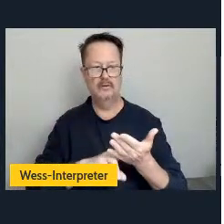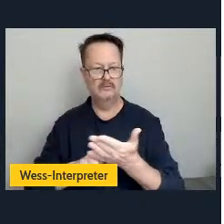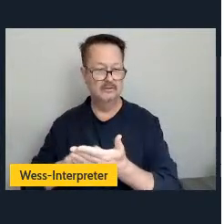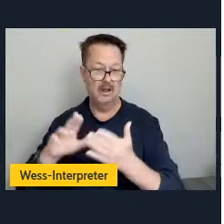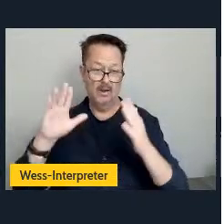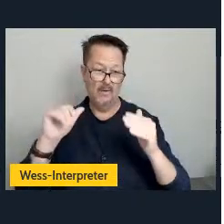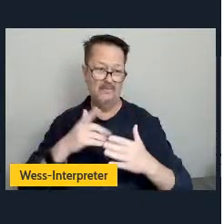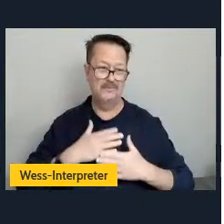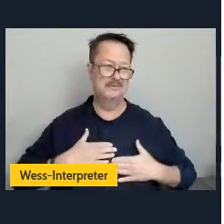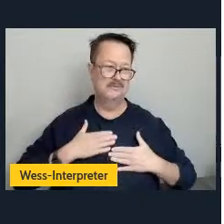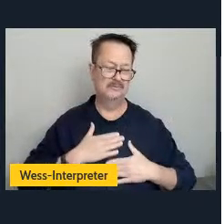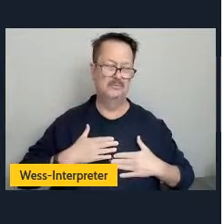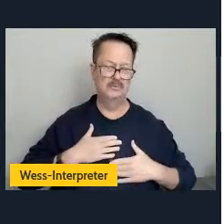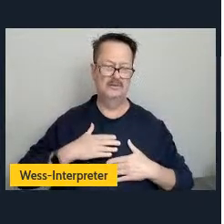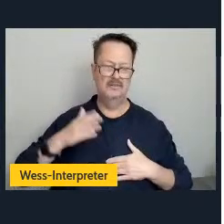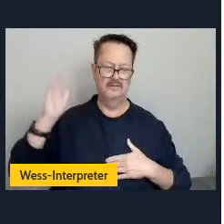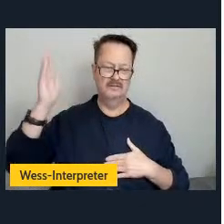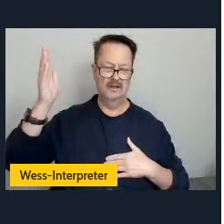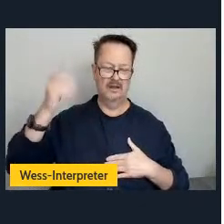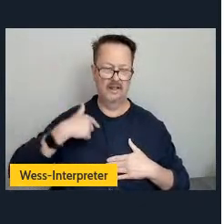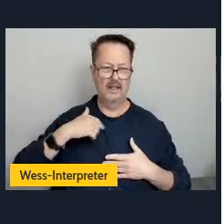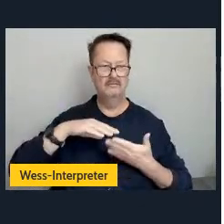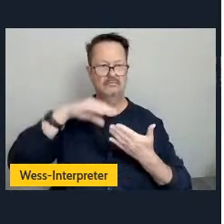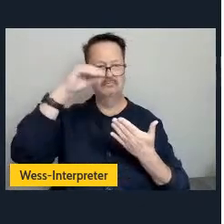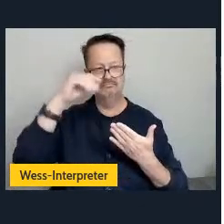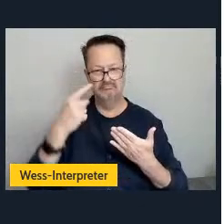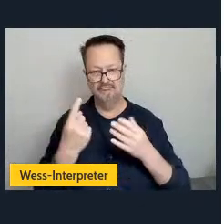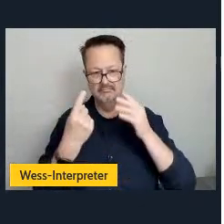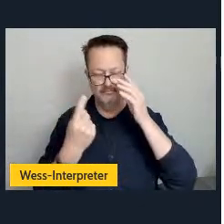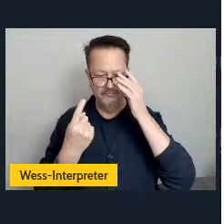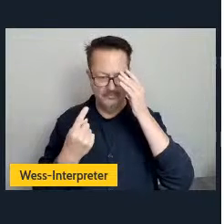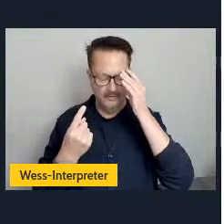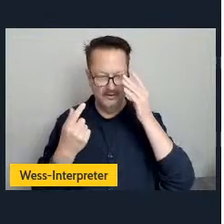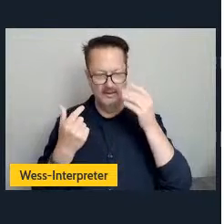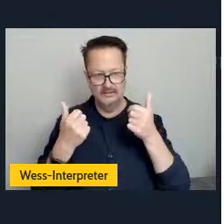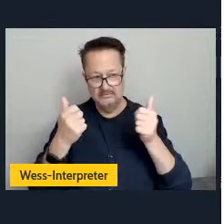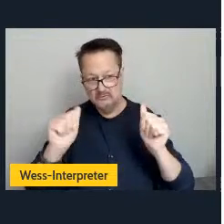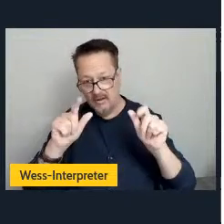enjoyed the talk and took something away from it and try it out.